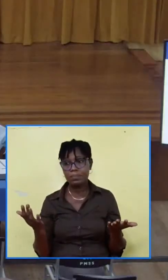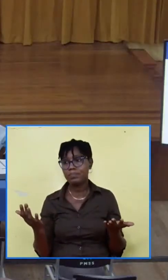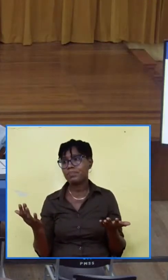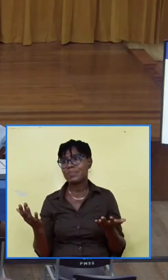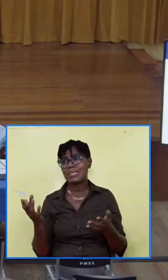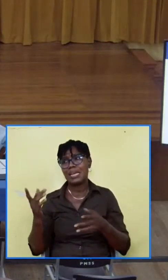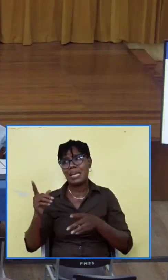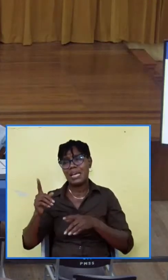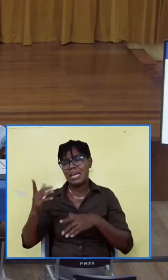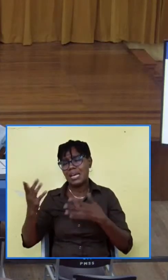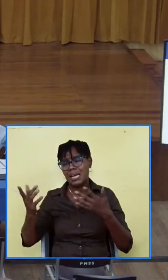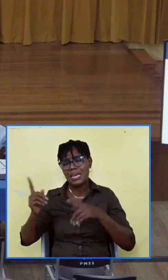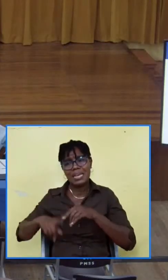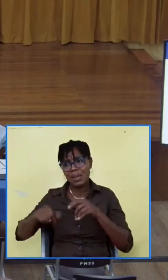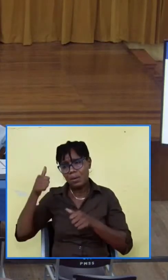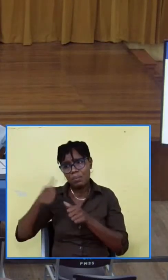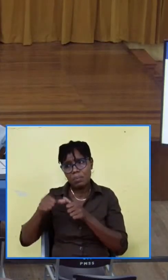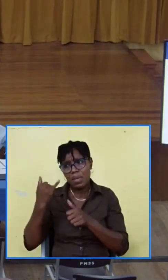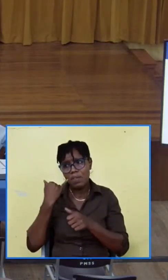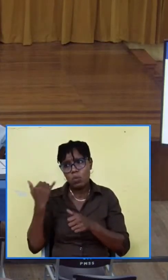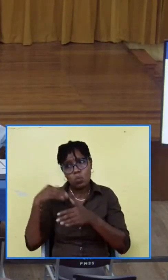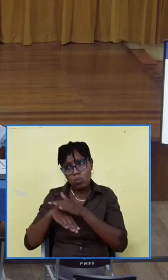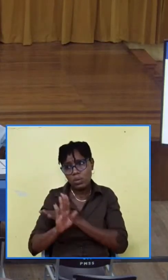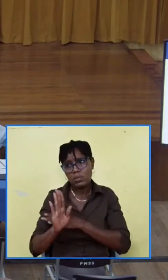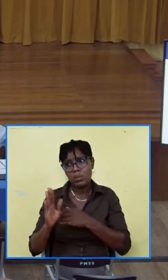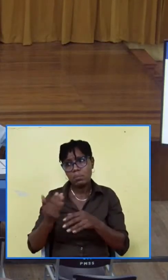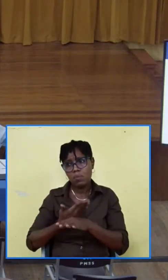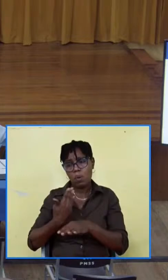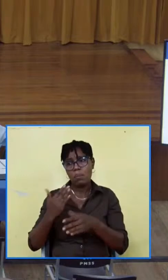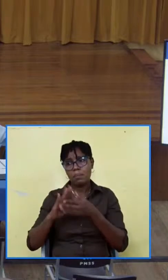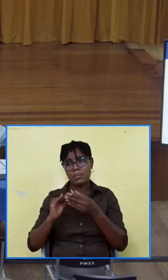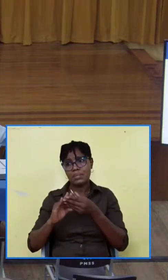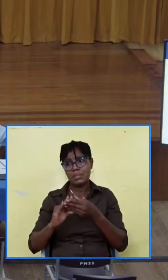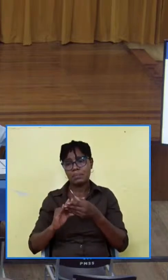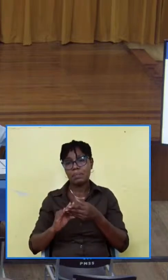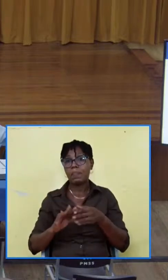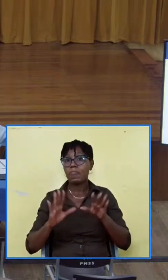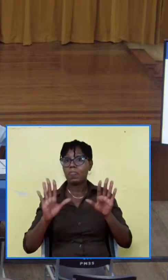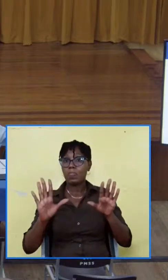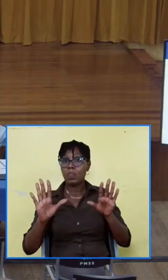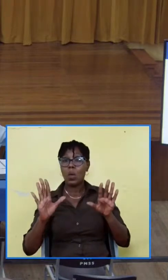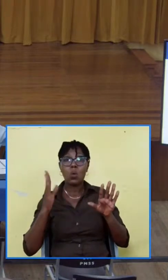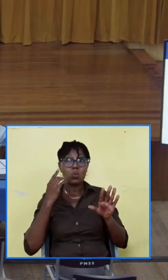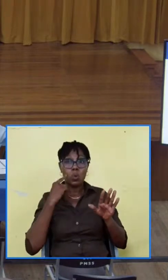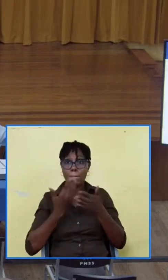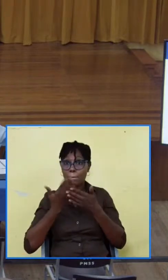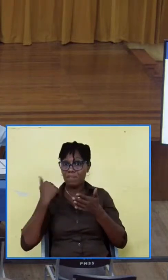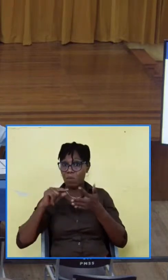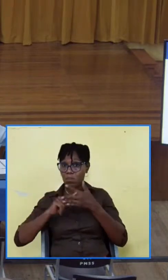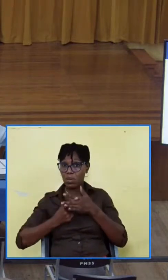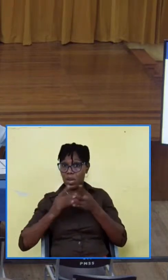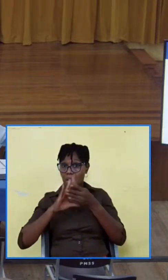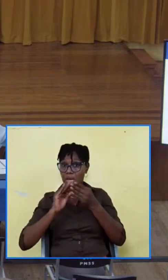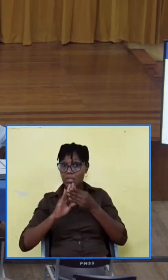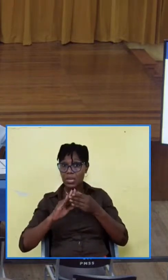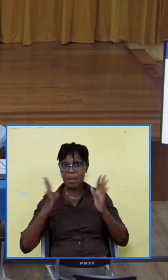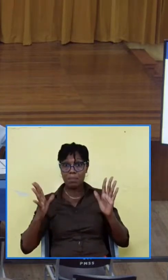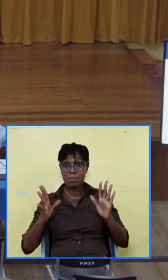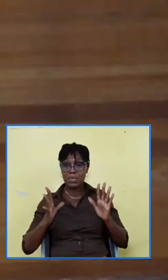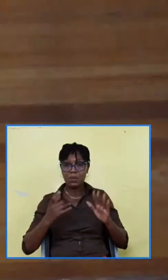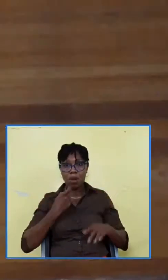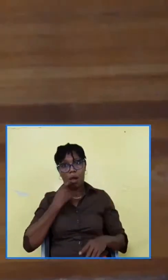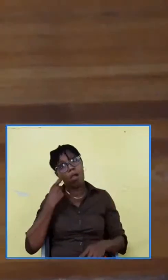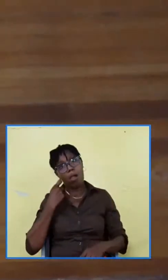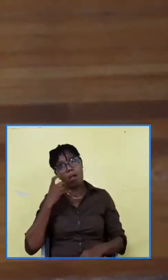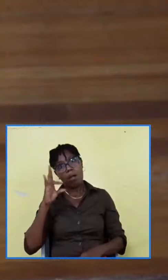walked in before or after we started, but almost the very first thing I said was, please don't get hooked up on the 72. I heard that. Okay. This was an